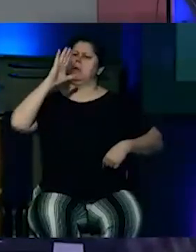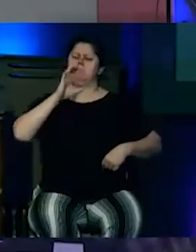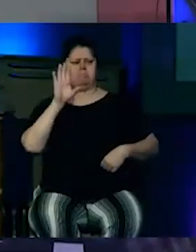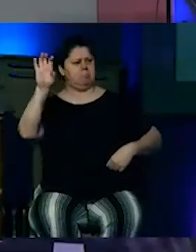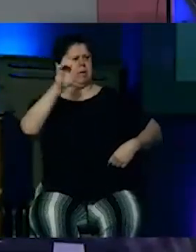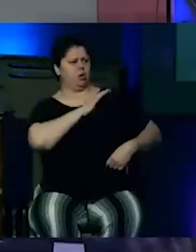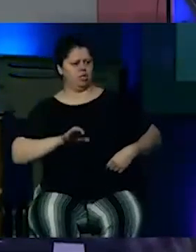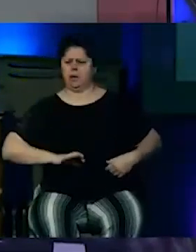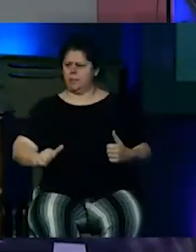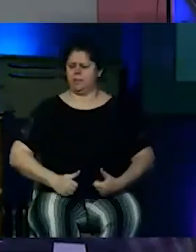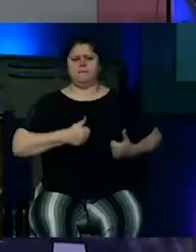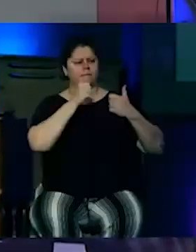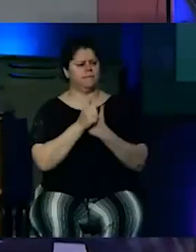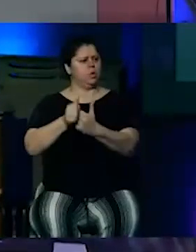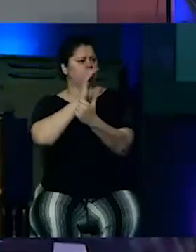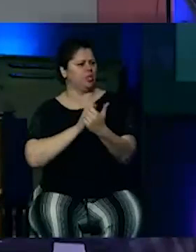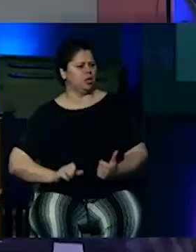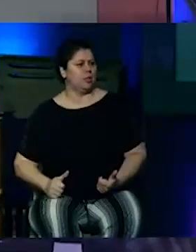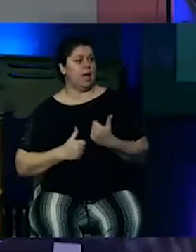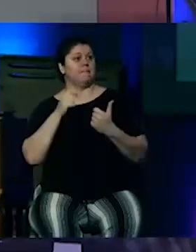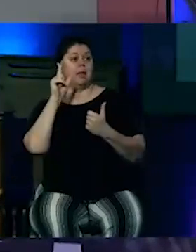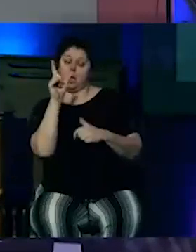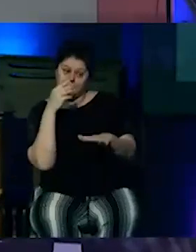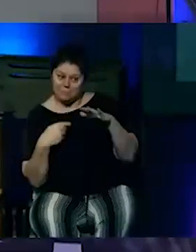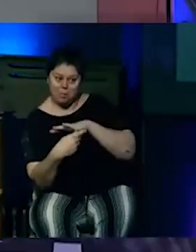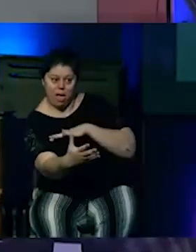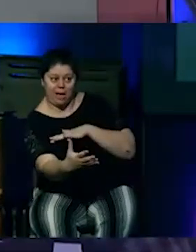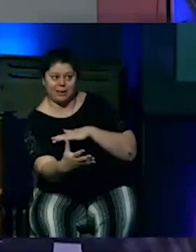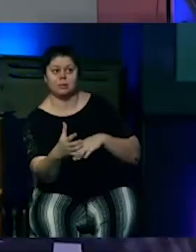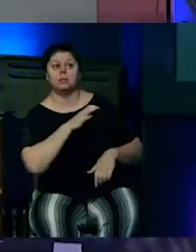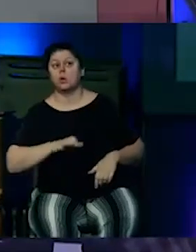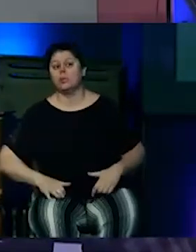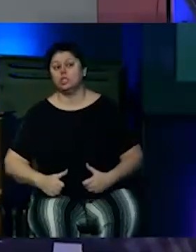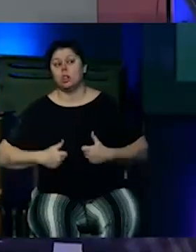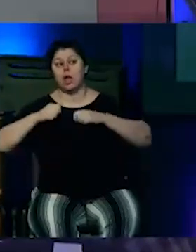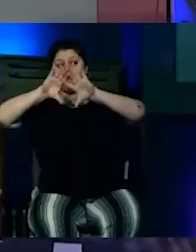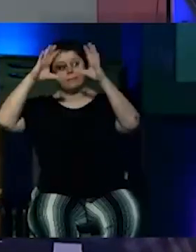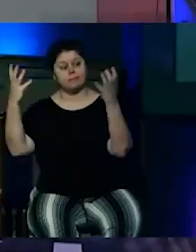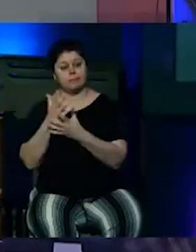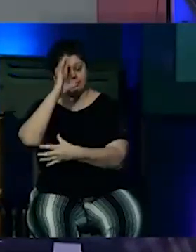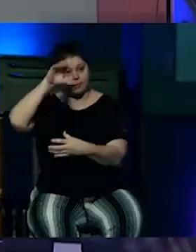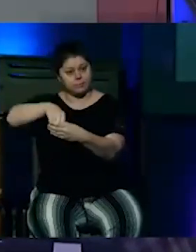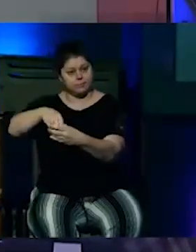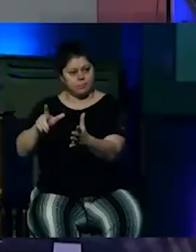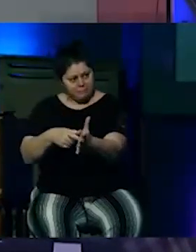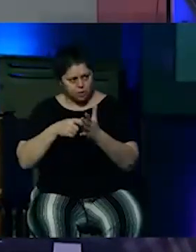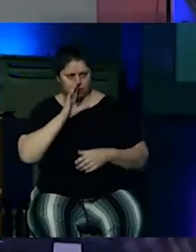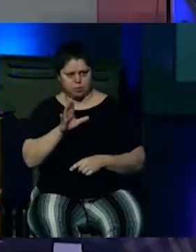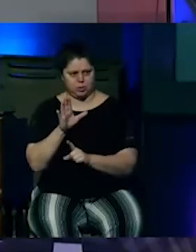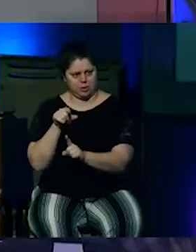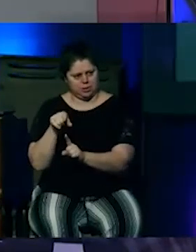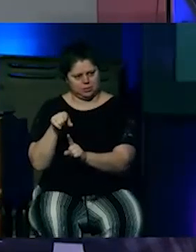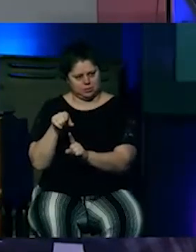gonna live the Christian life, and implied in that Christian life is mandatory